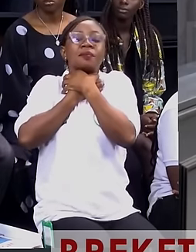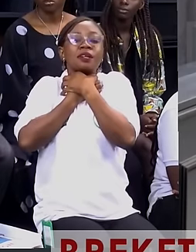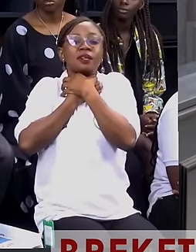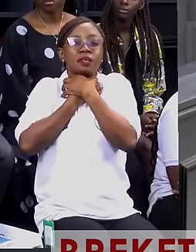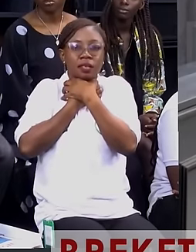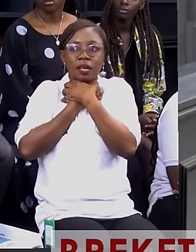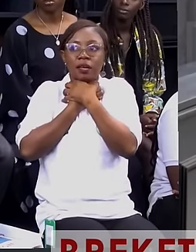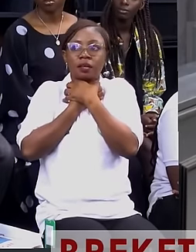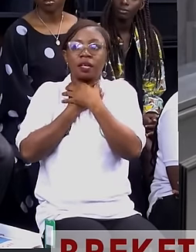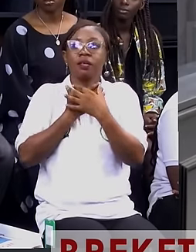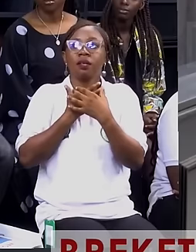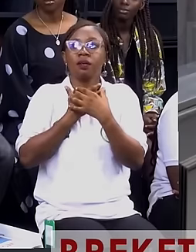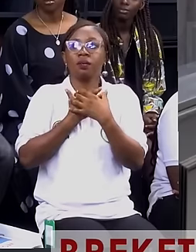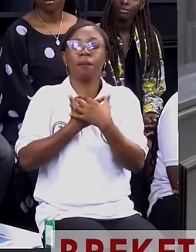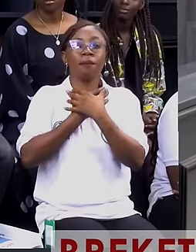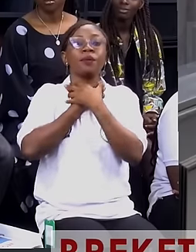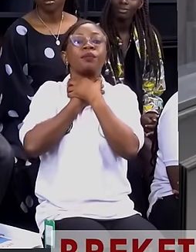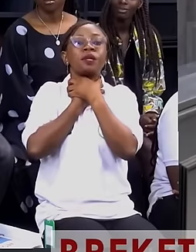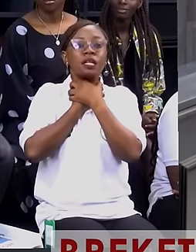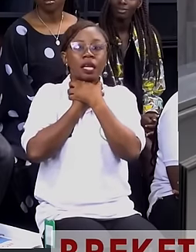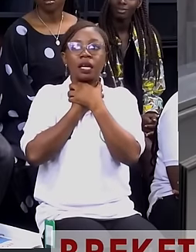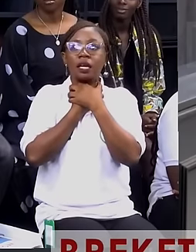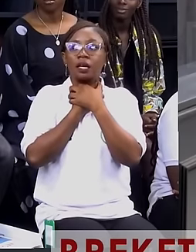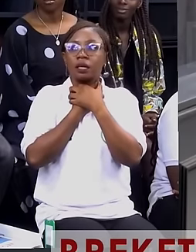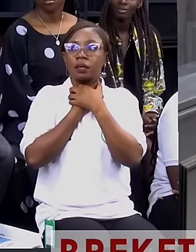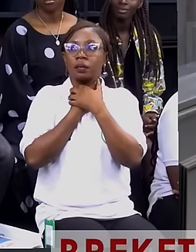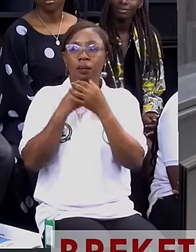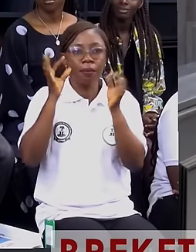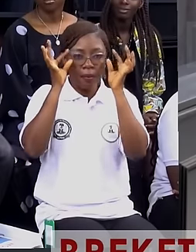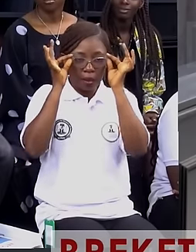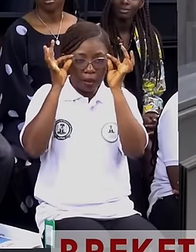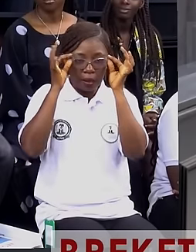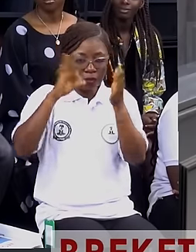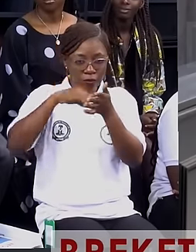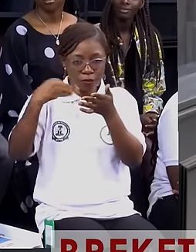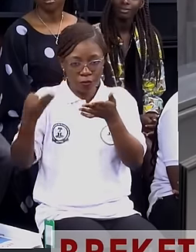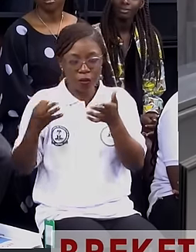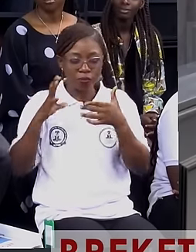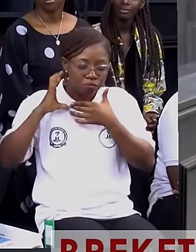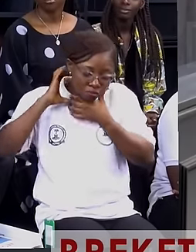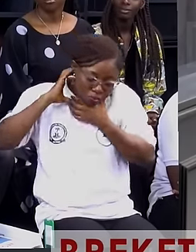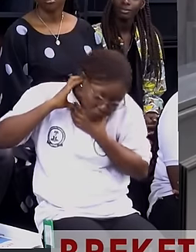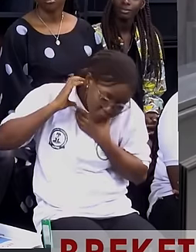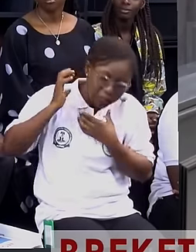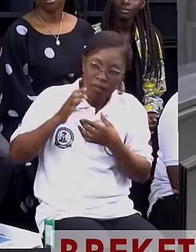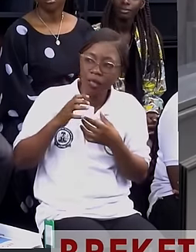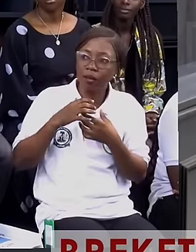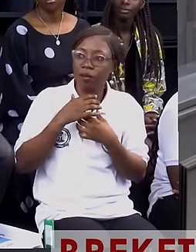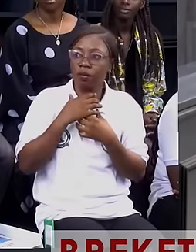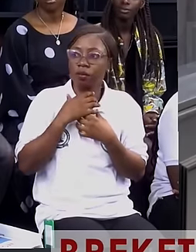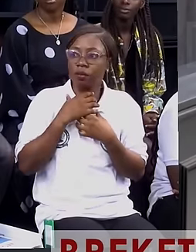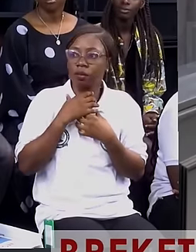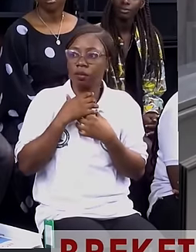pin me down. For your throat. You hold your throat. Yes, sir. My glasses moved. He pinned me down. Pinned me